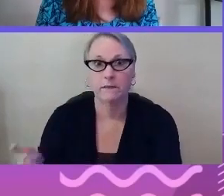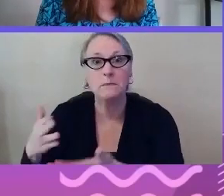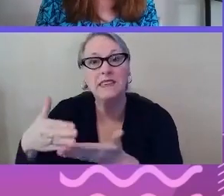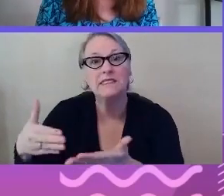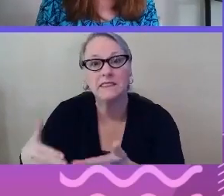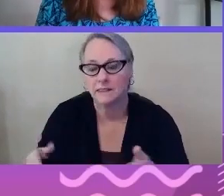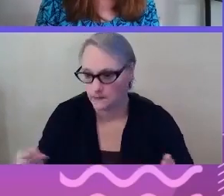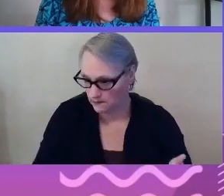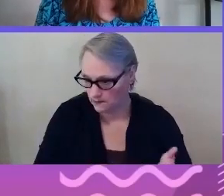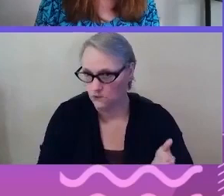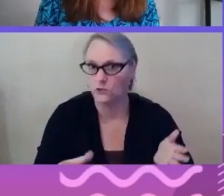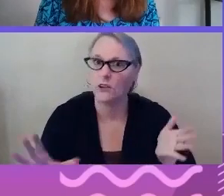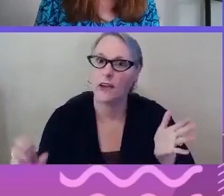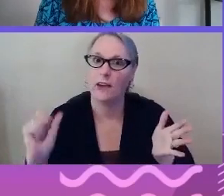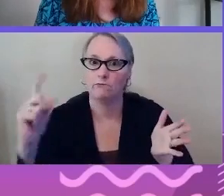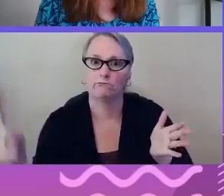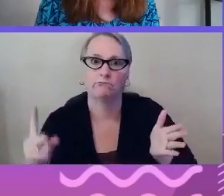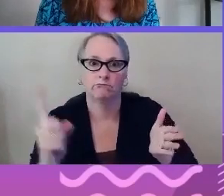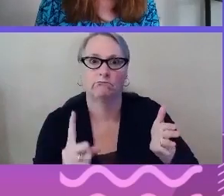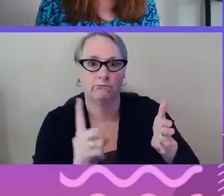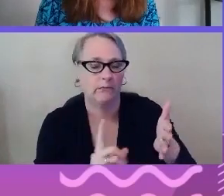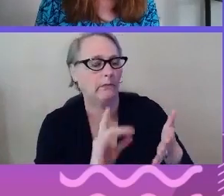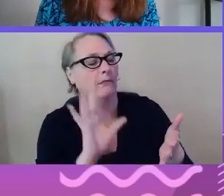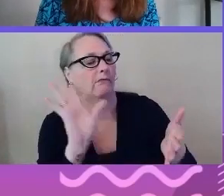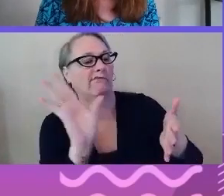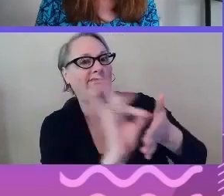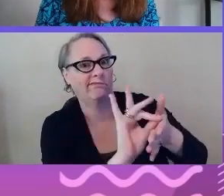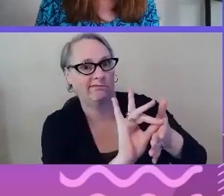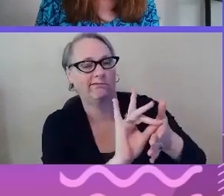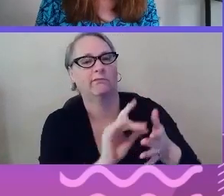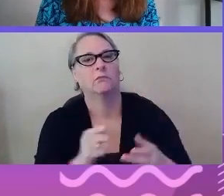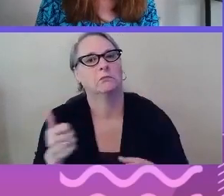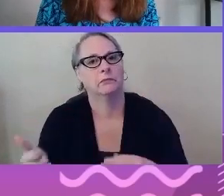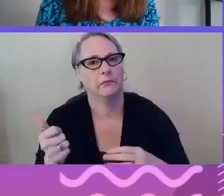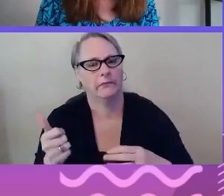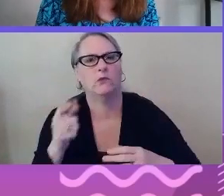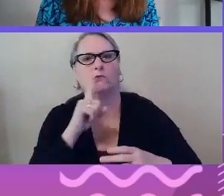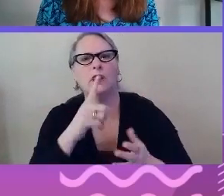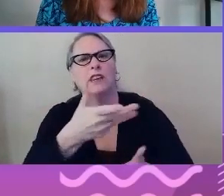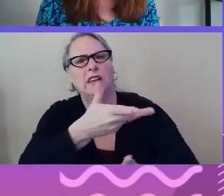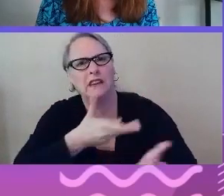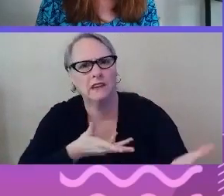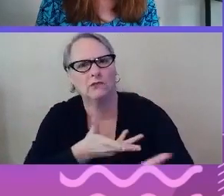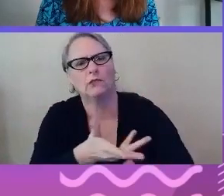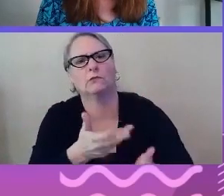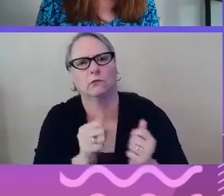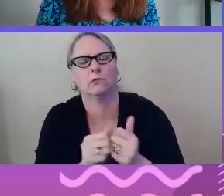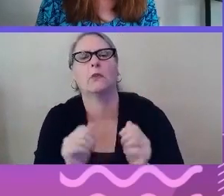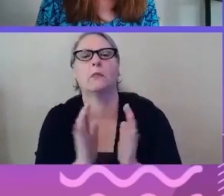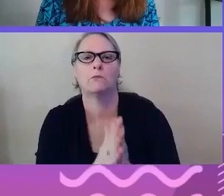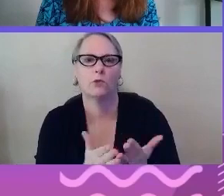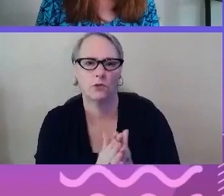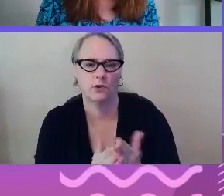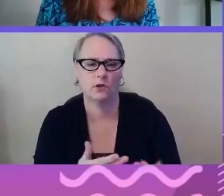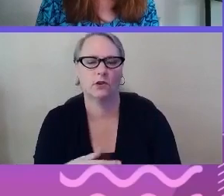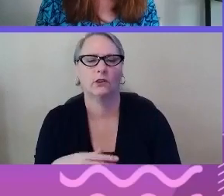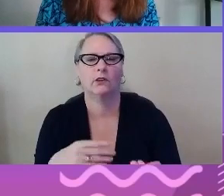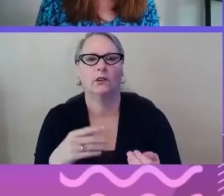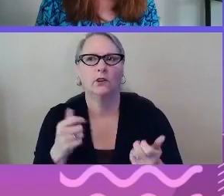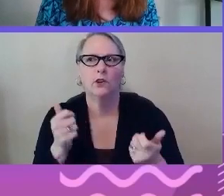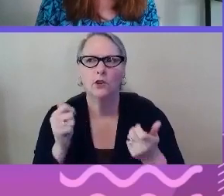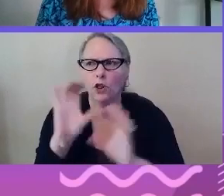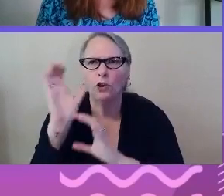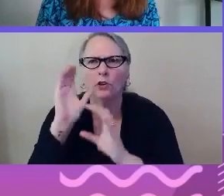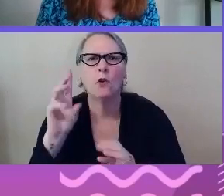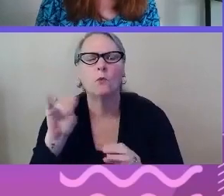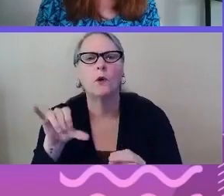interact and engage with the book. You just really want to find ways to make that storybook interesting,